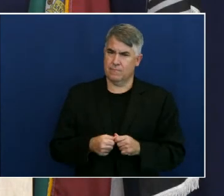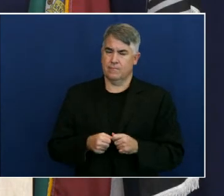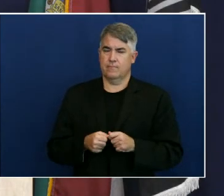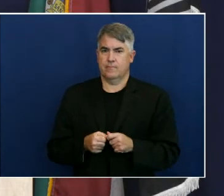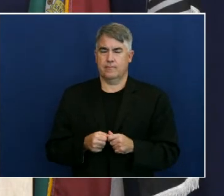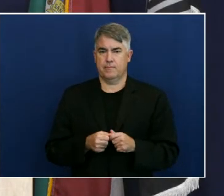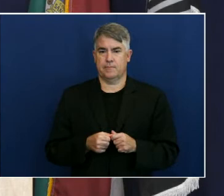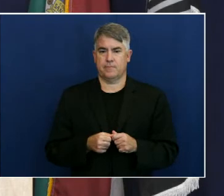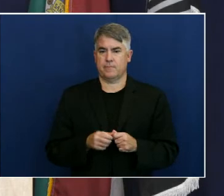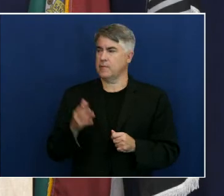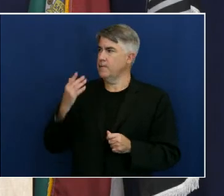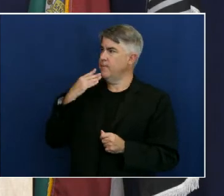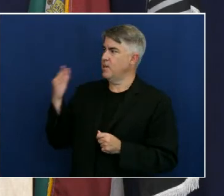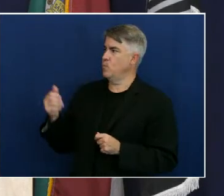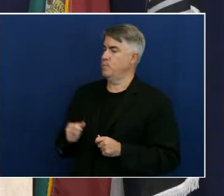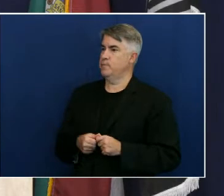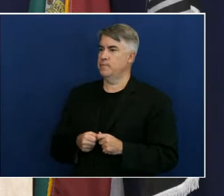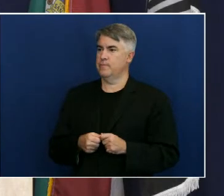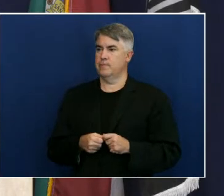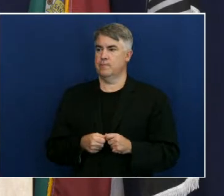Thank you, Supervisor. Next question.